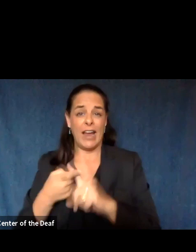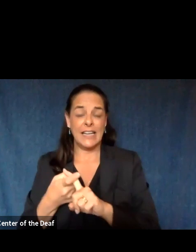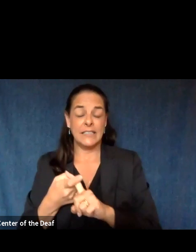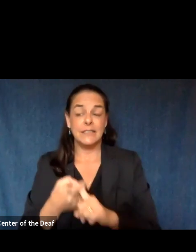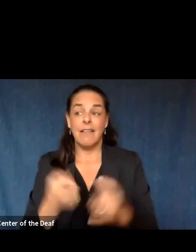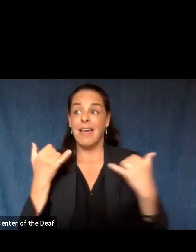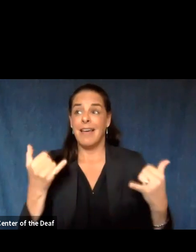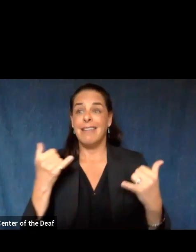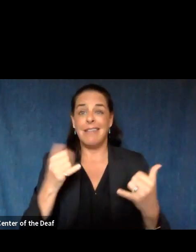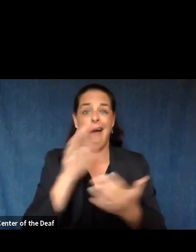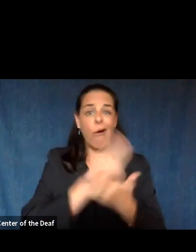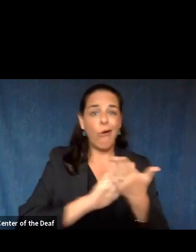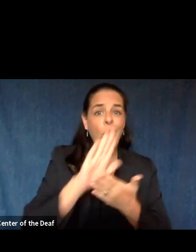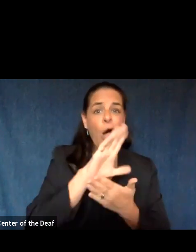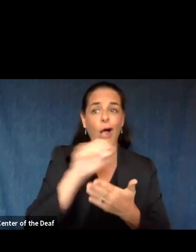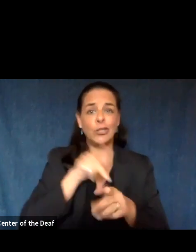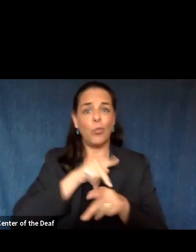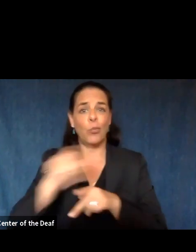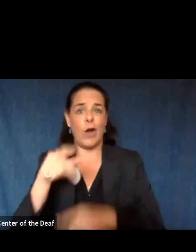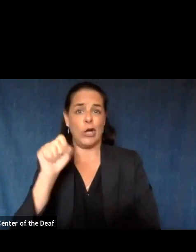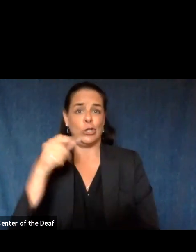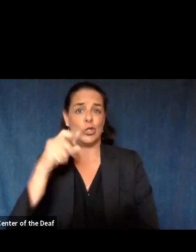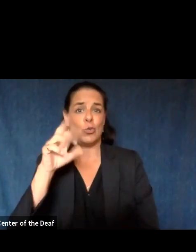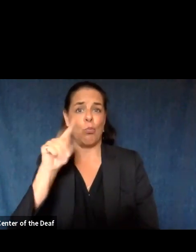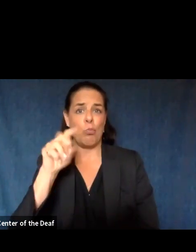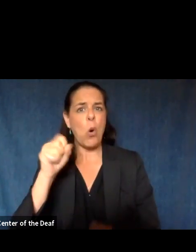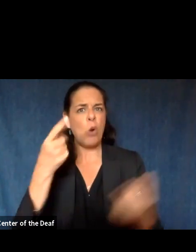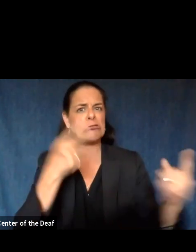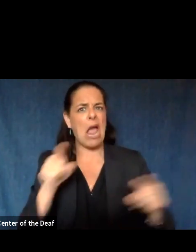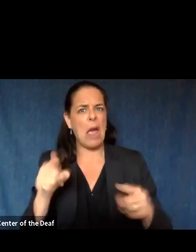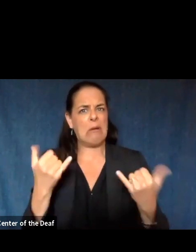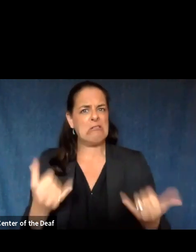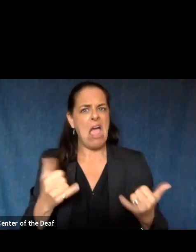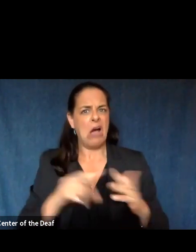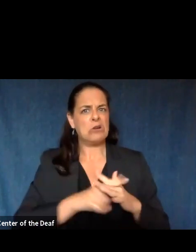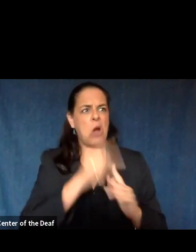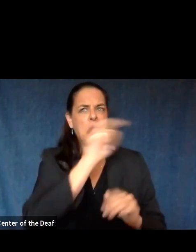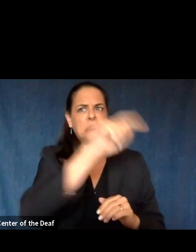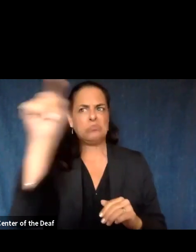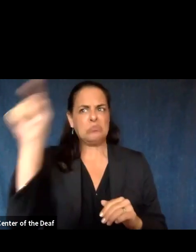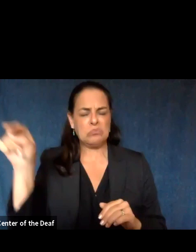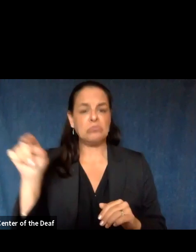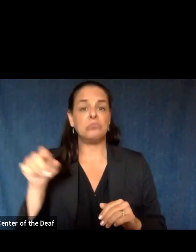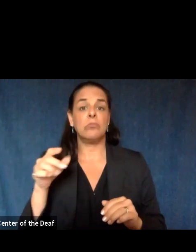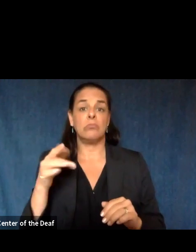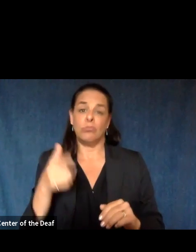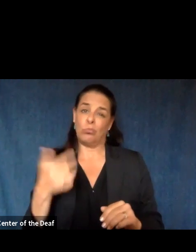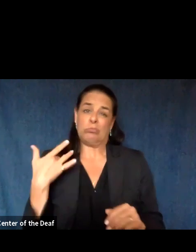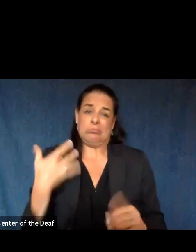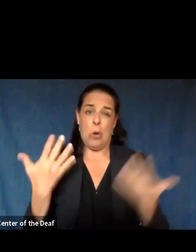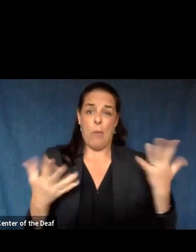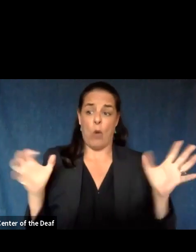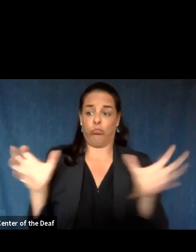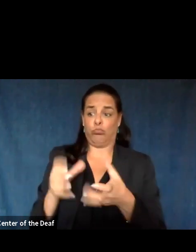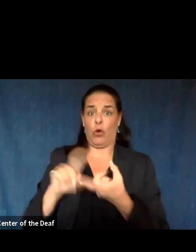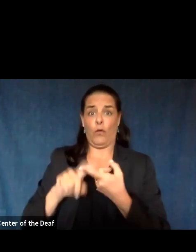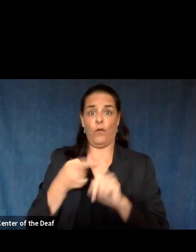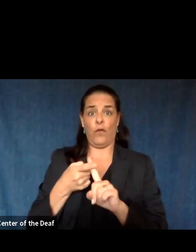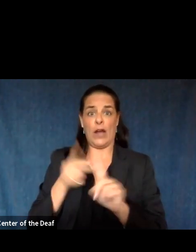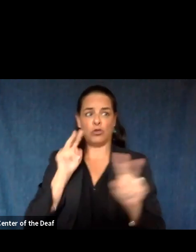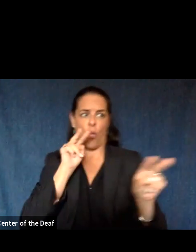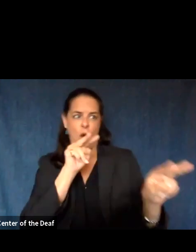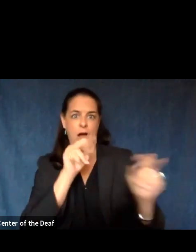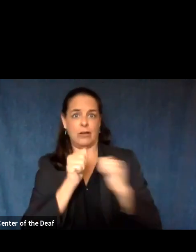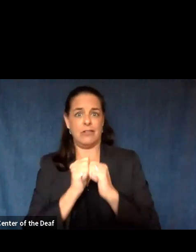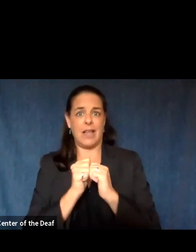the country, and you likely want to see it with some friends. And that's fine. We just want to make sure you're doing it in a safe